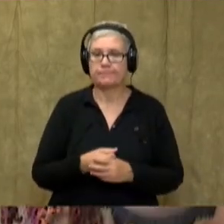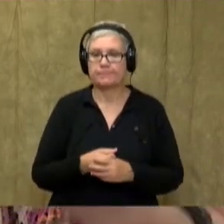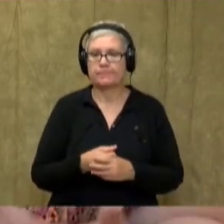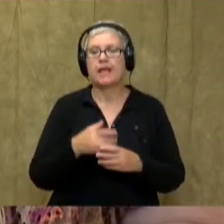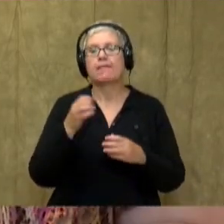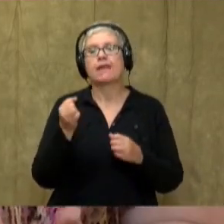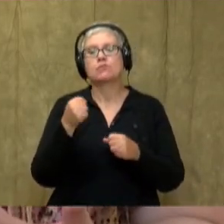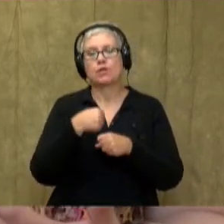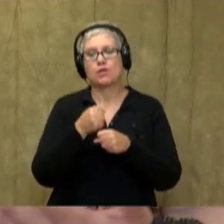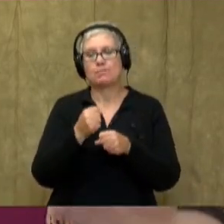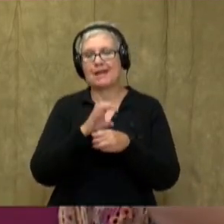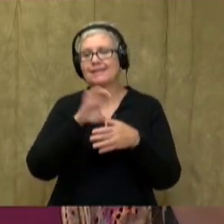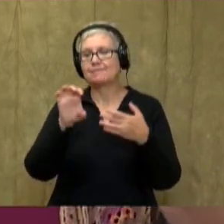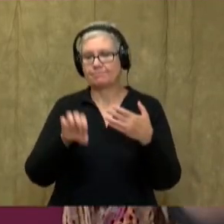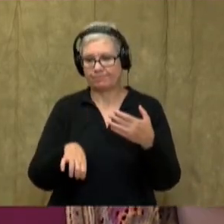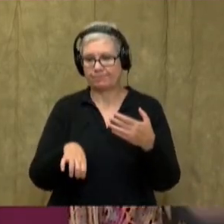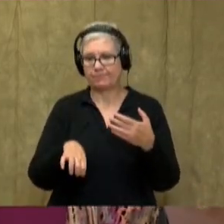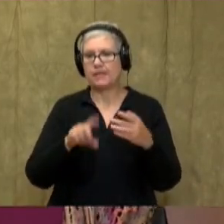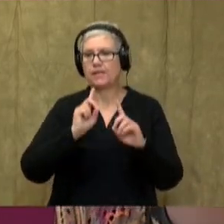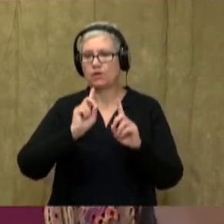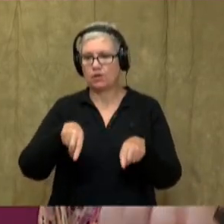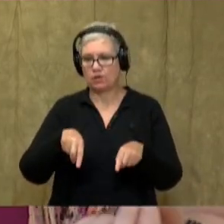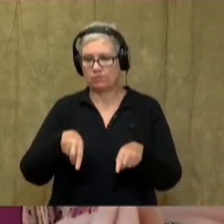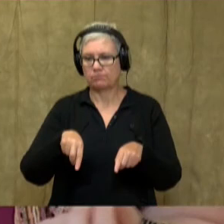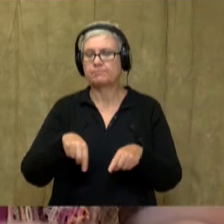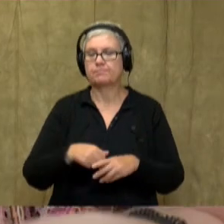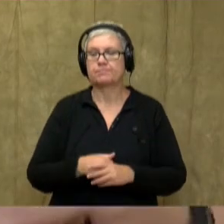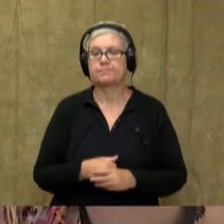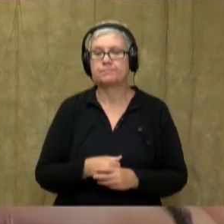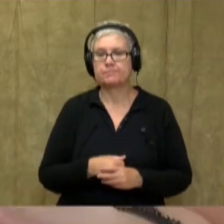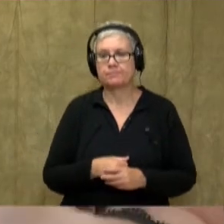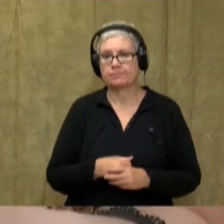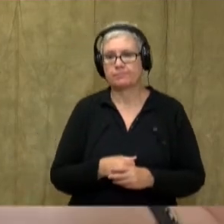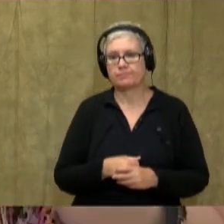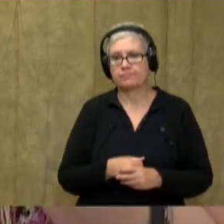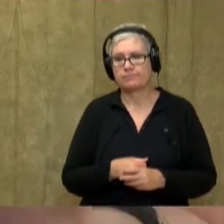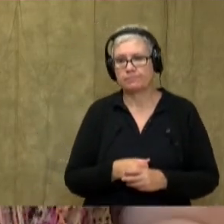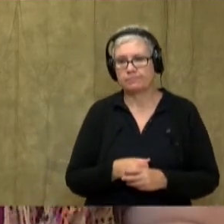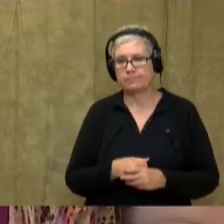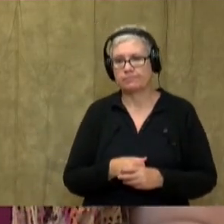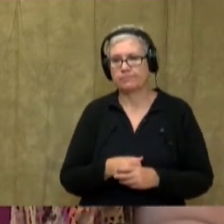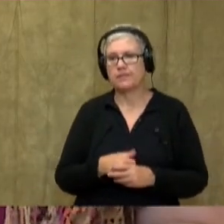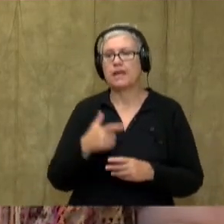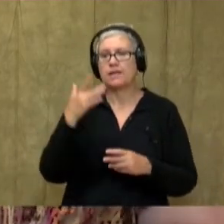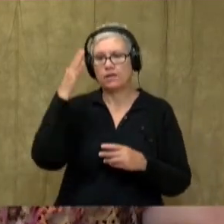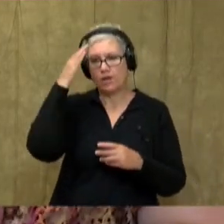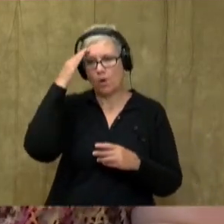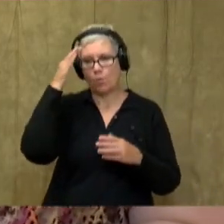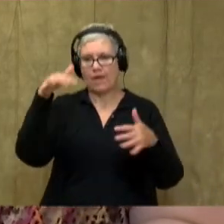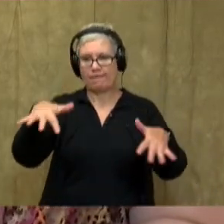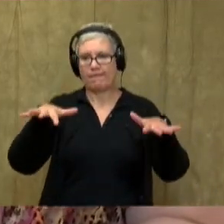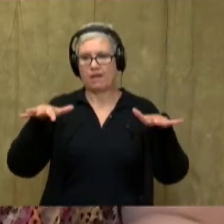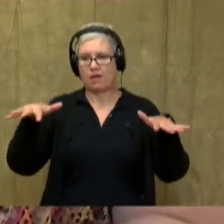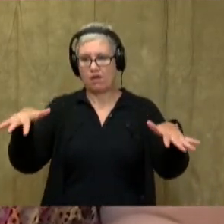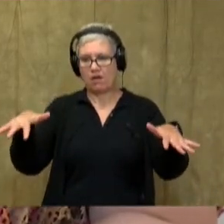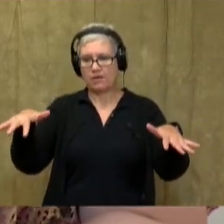that conclusive statement and you make sure that your audience knows what you've said and why you've said it.